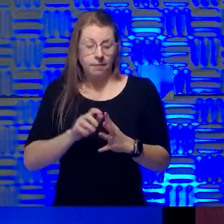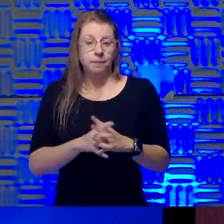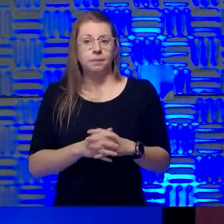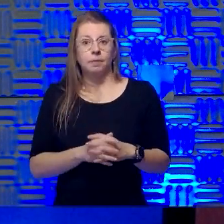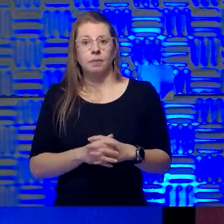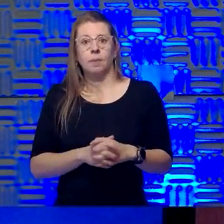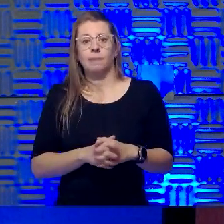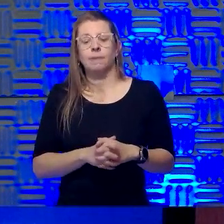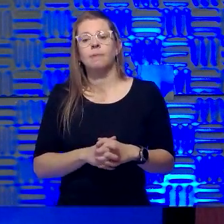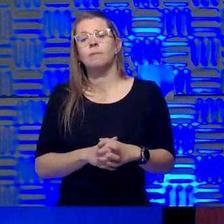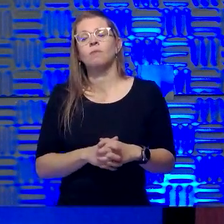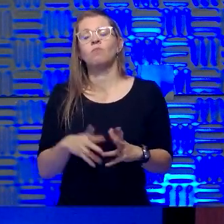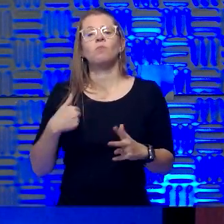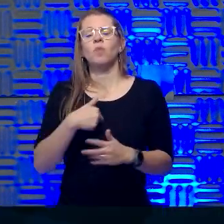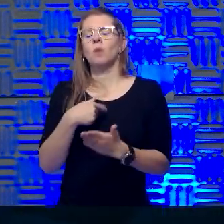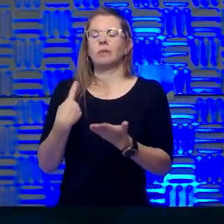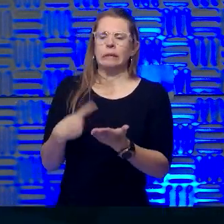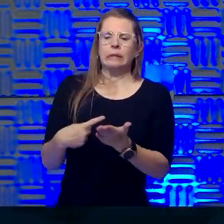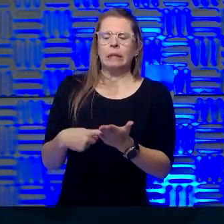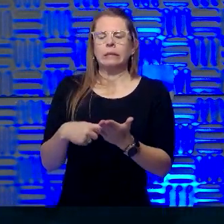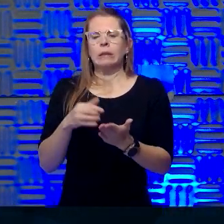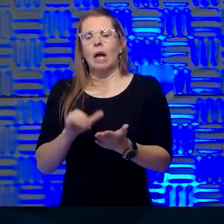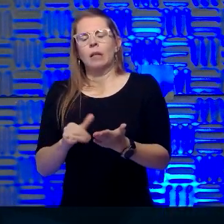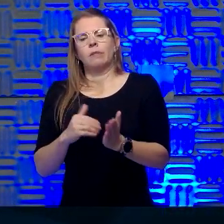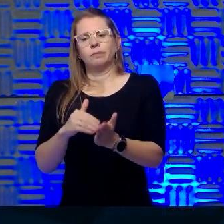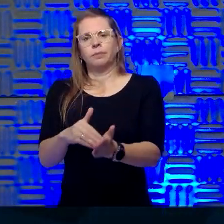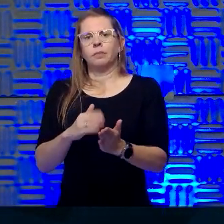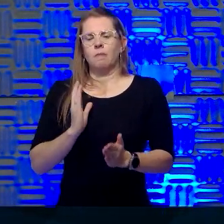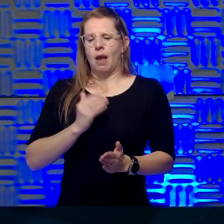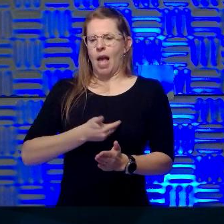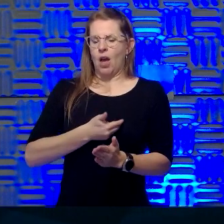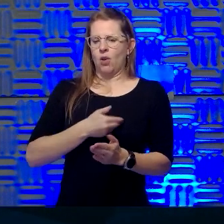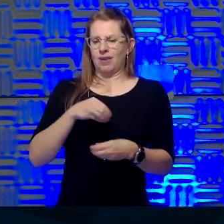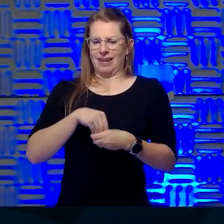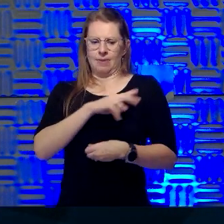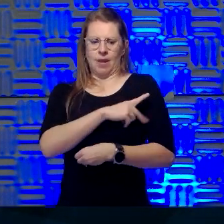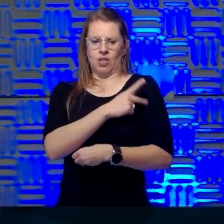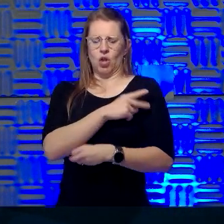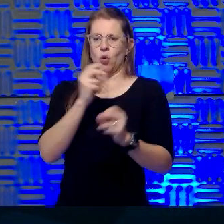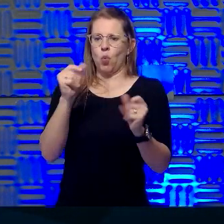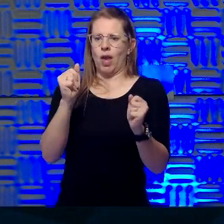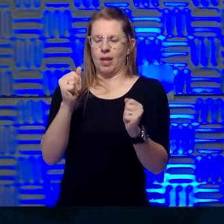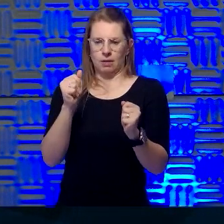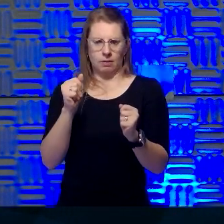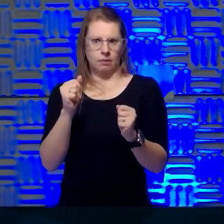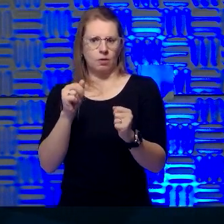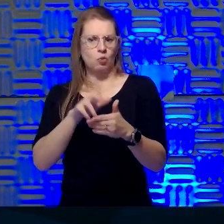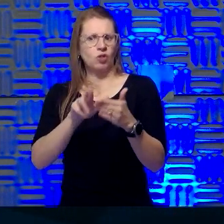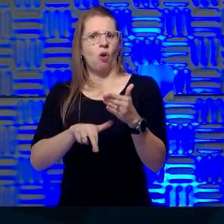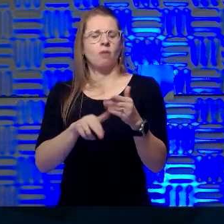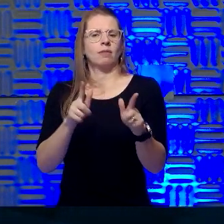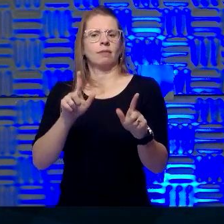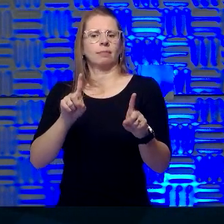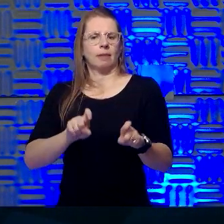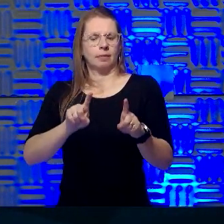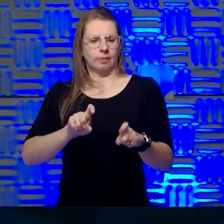We've had a lot of discussion over that. I think really our inpatient quick rapid testing's got a little bit of a